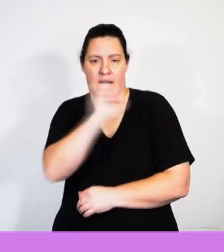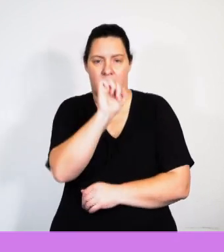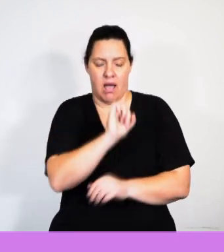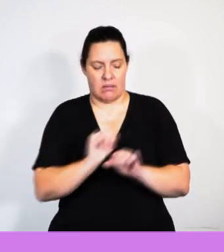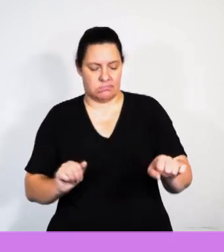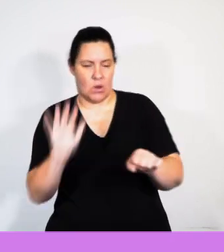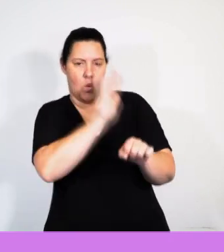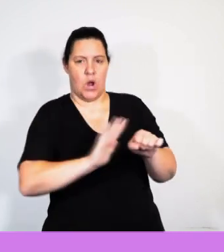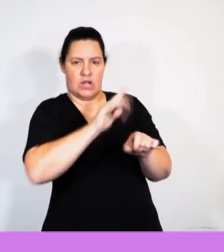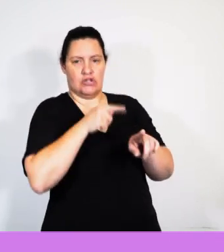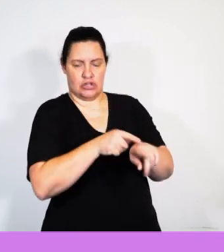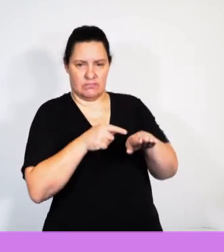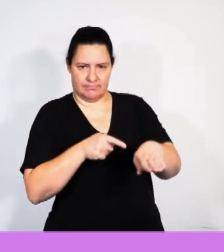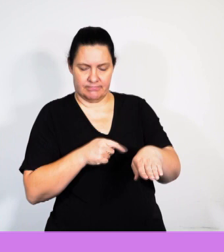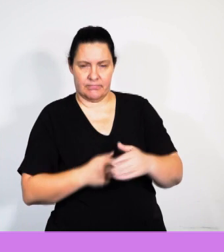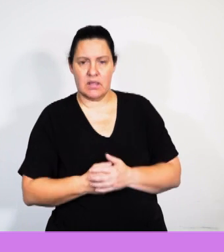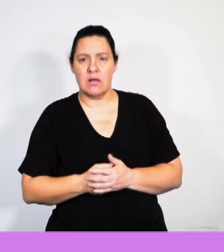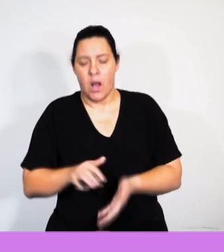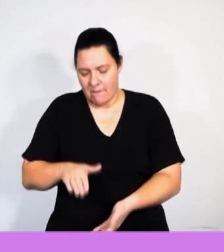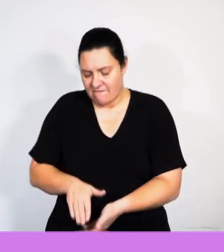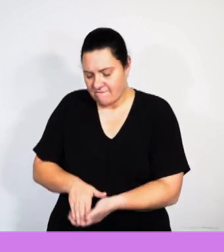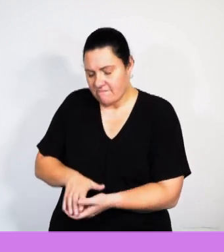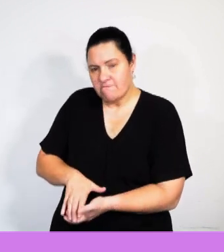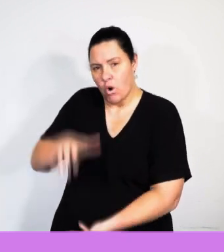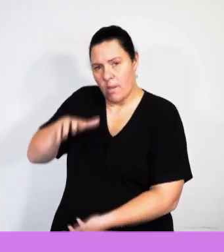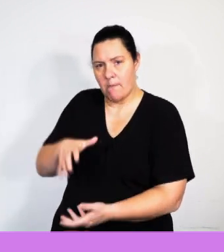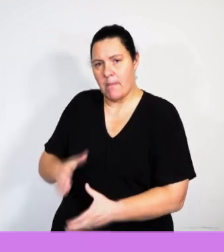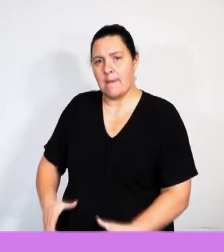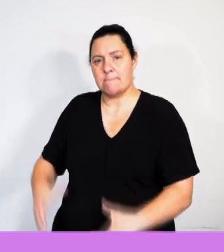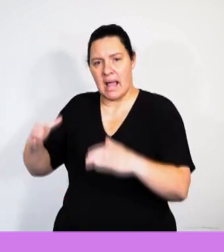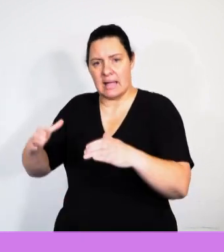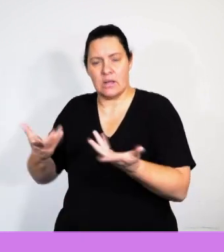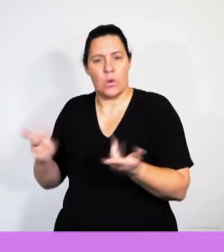car. What is the volume of the bucket in